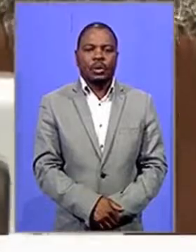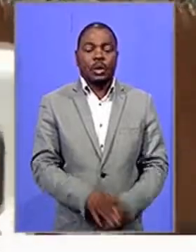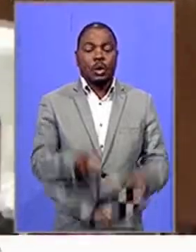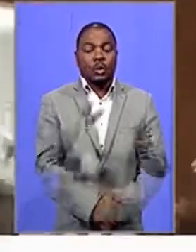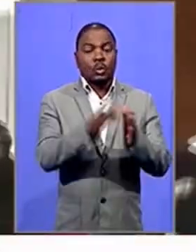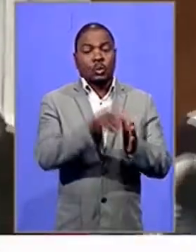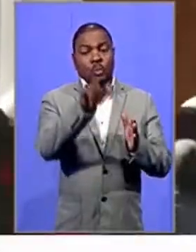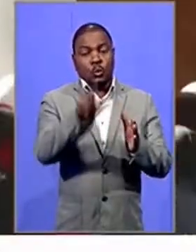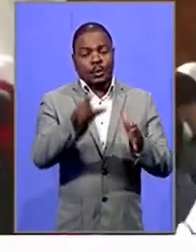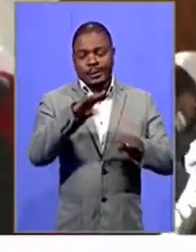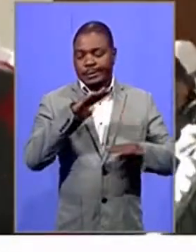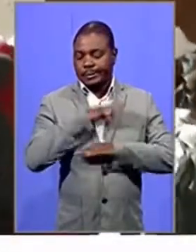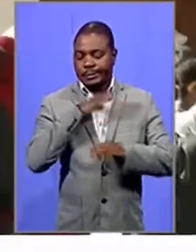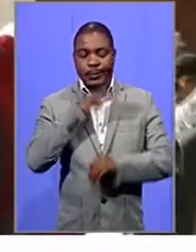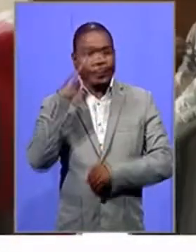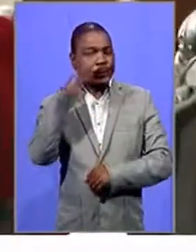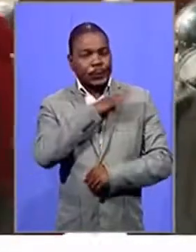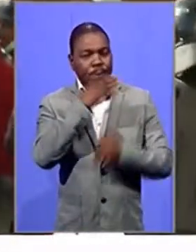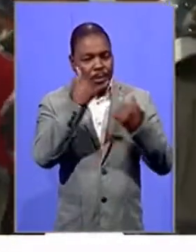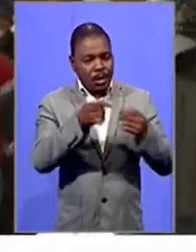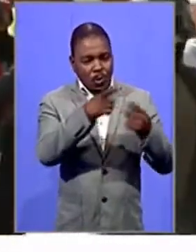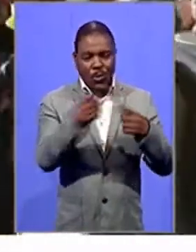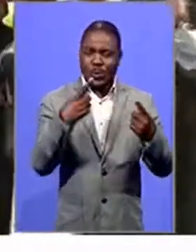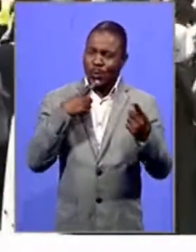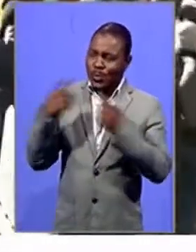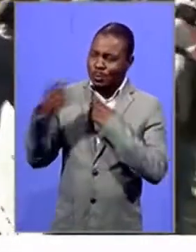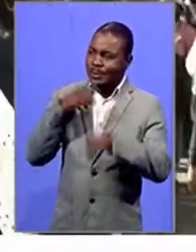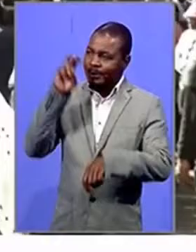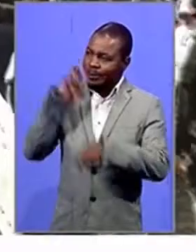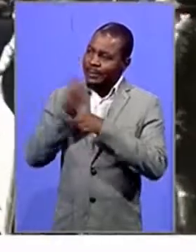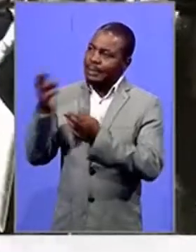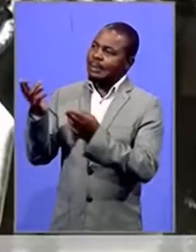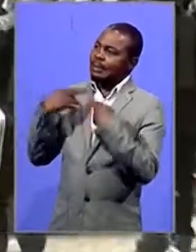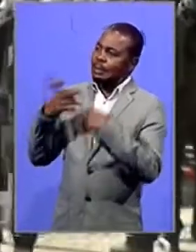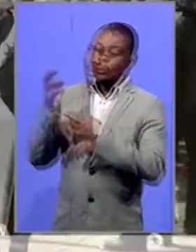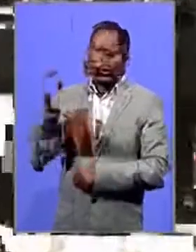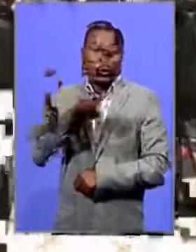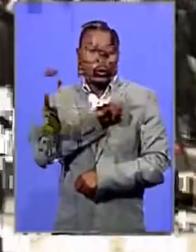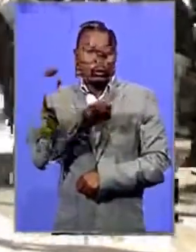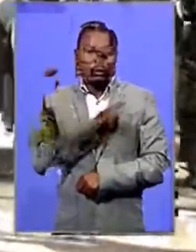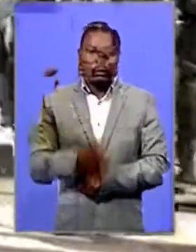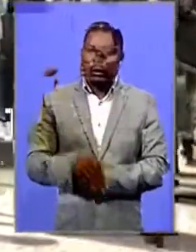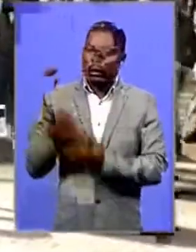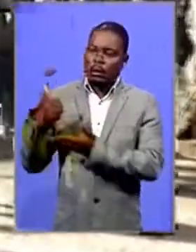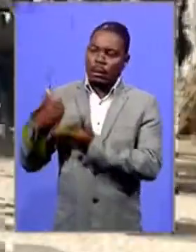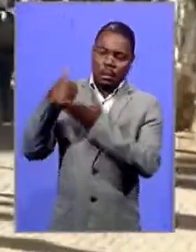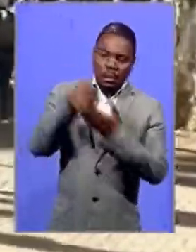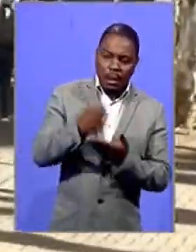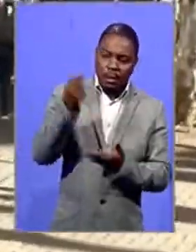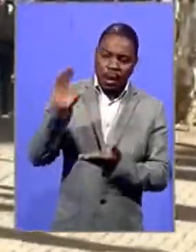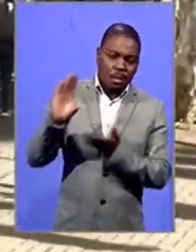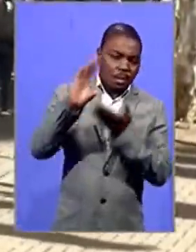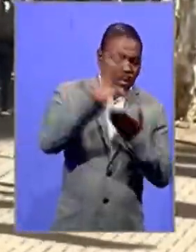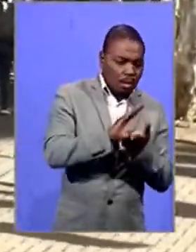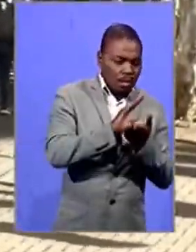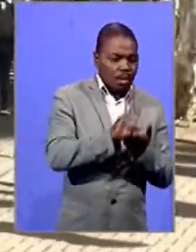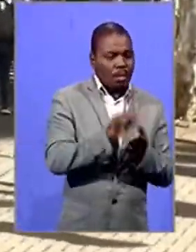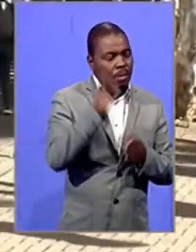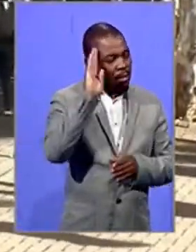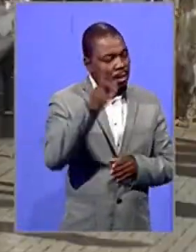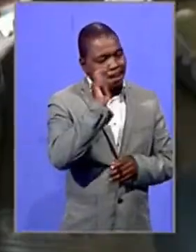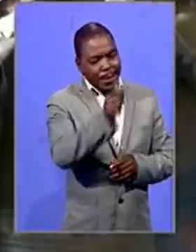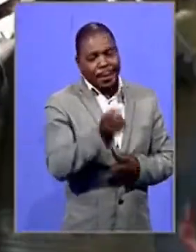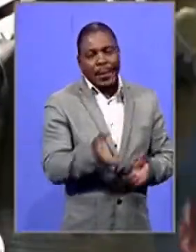Baithuti ha ba kgotsofala mme ba tseka dikarabo ba re ha ba iso fumane dithuso tsa ditjhelete tsa ho lefella